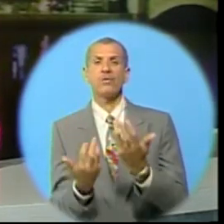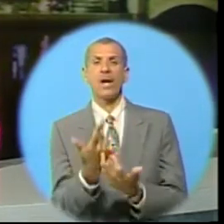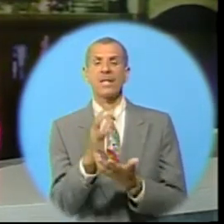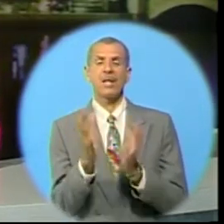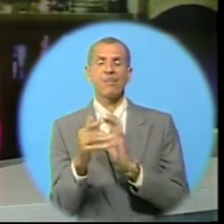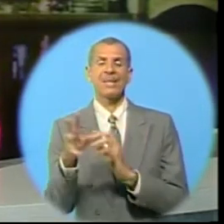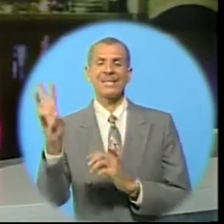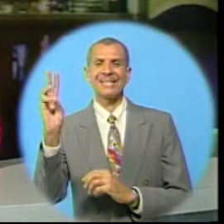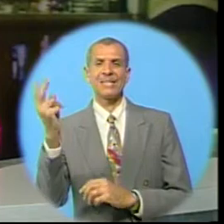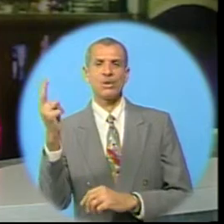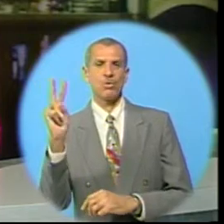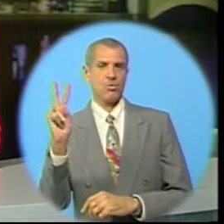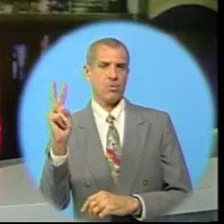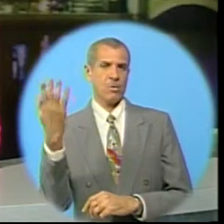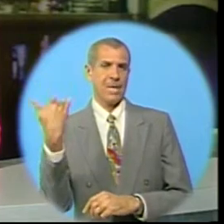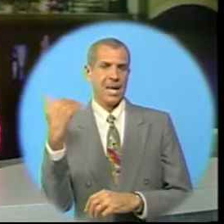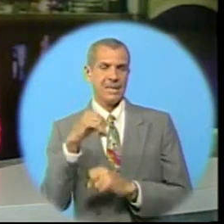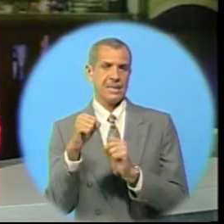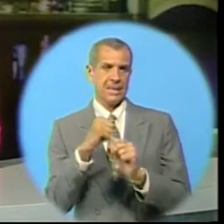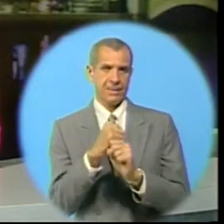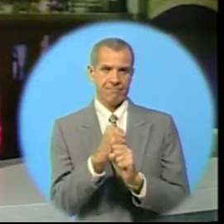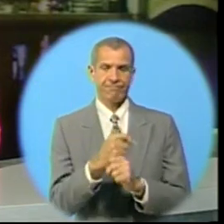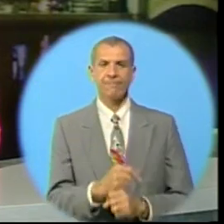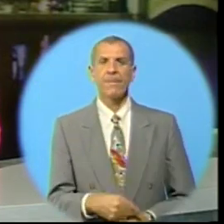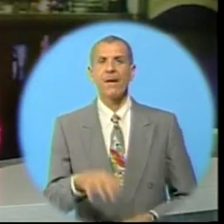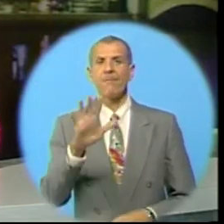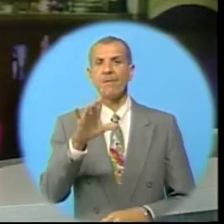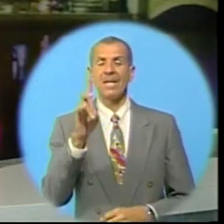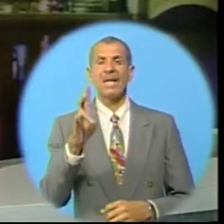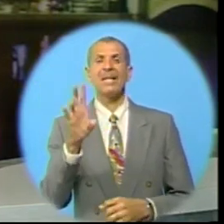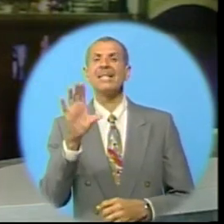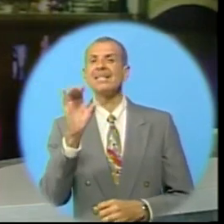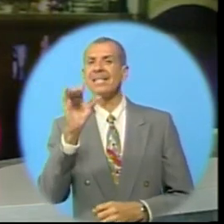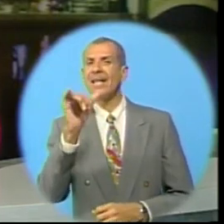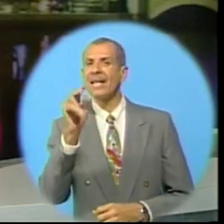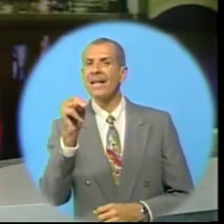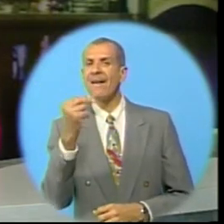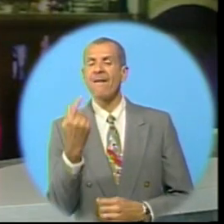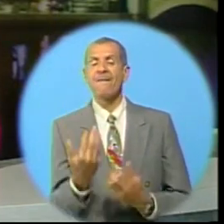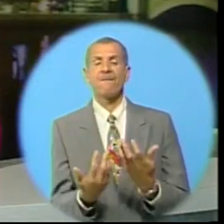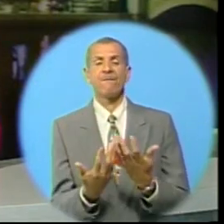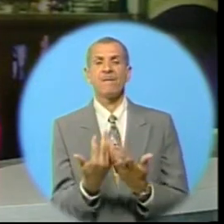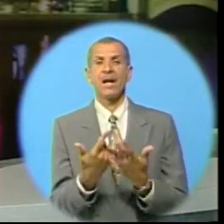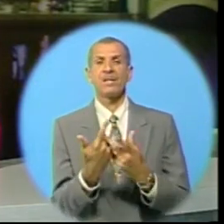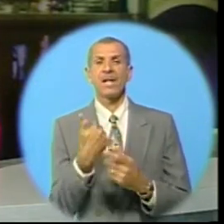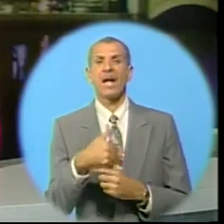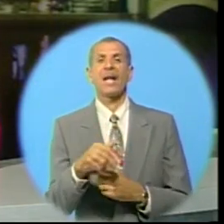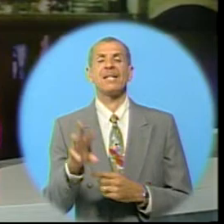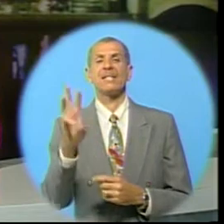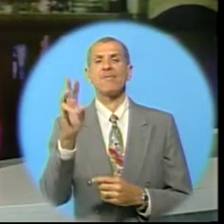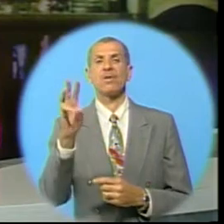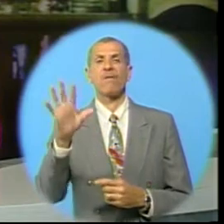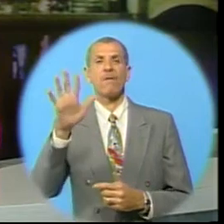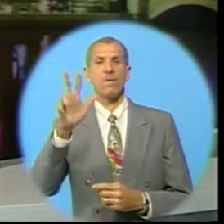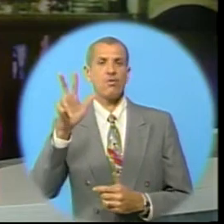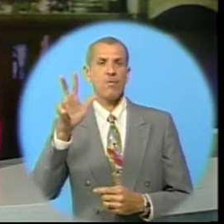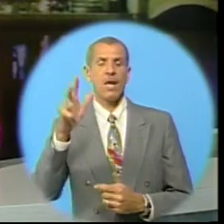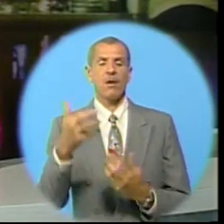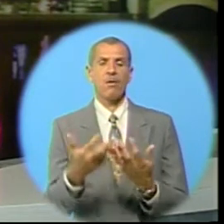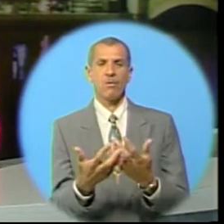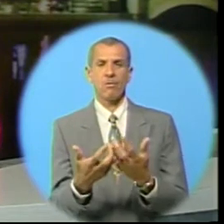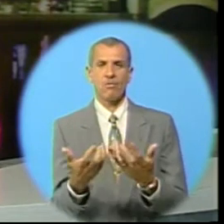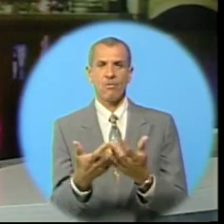to 62 for the same period last year. 58 cane fires were recorded to date and 753 grass